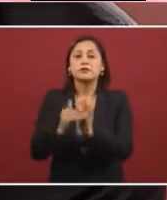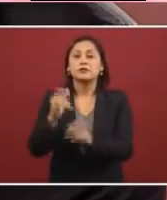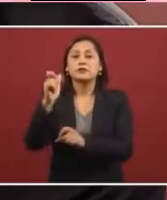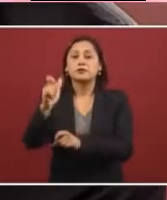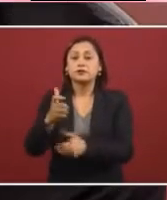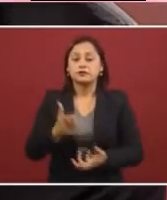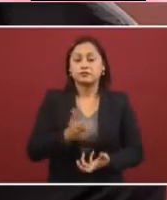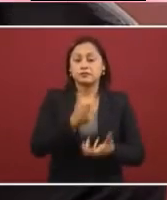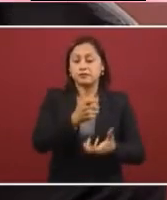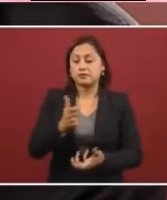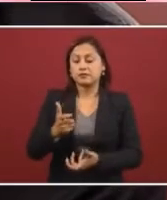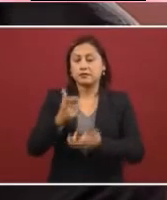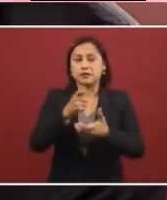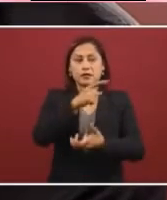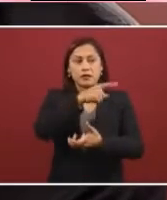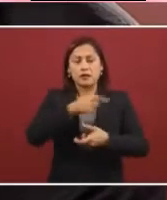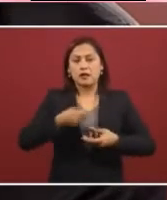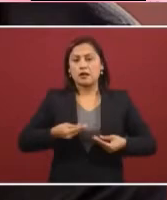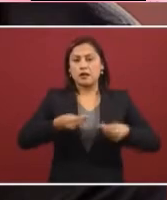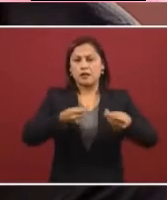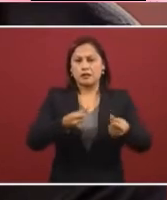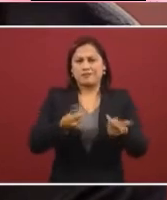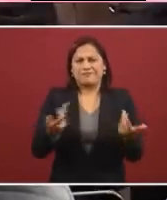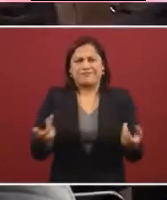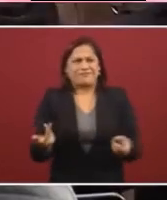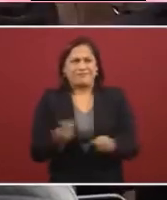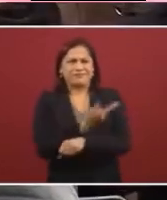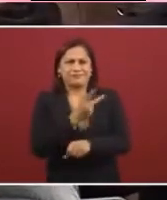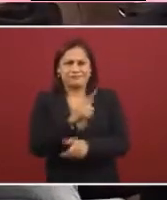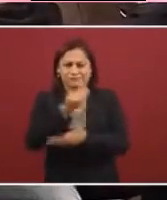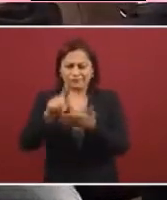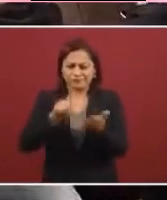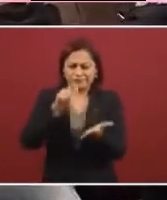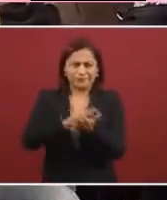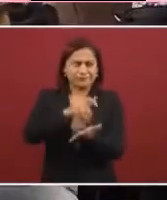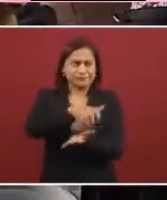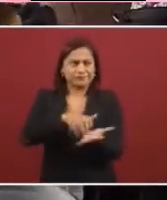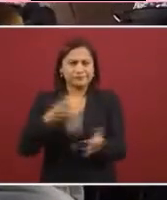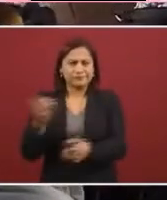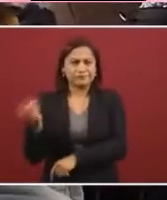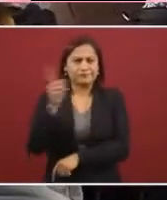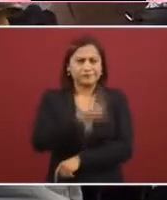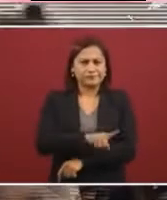And she's gotten 15,000 million pesos